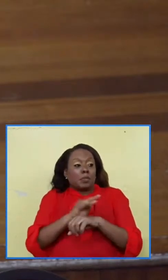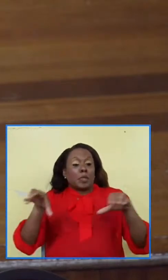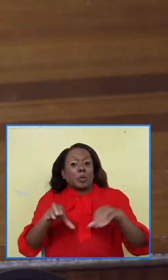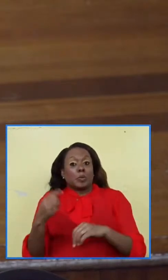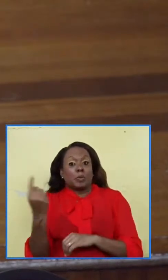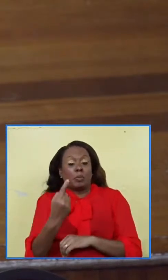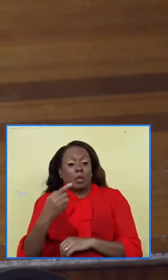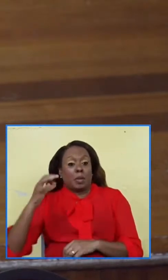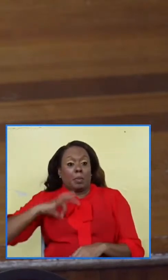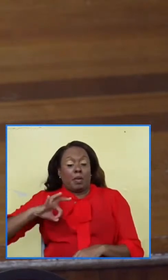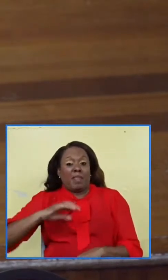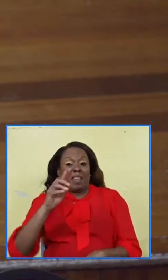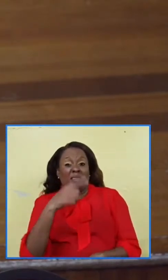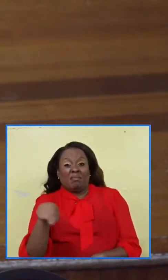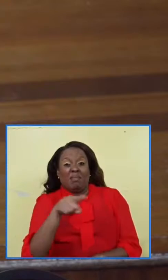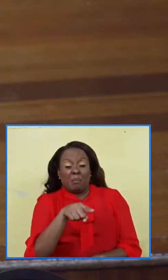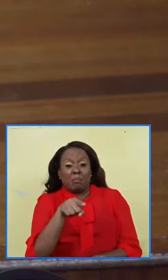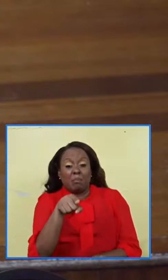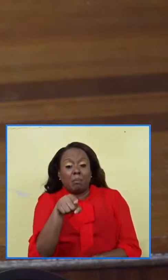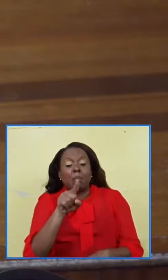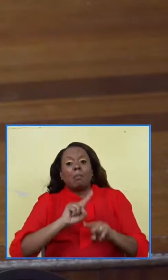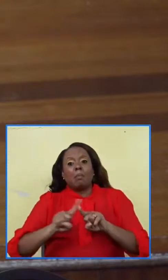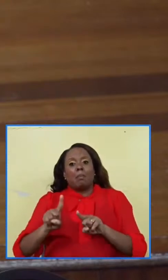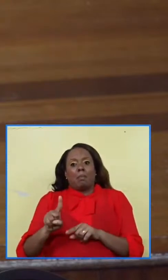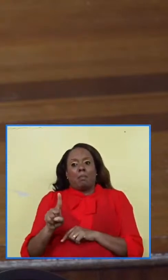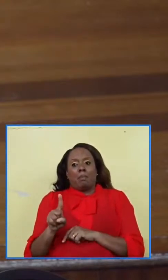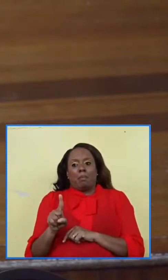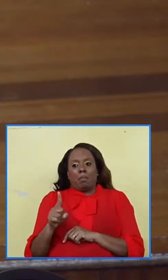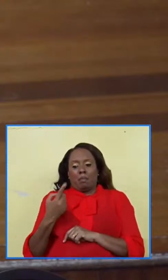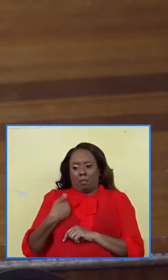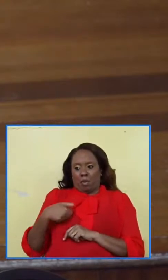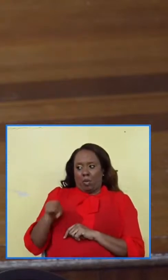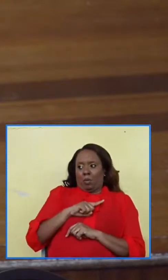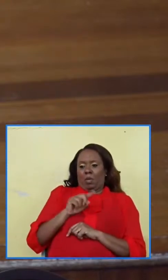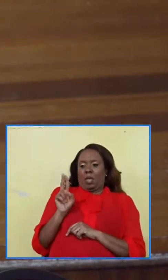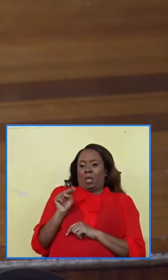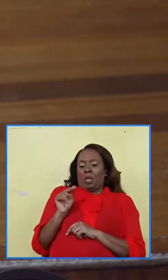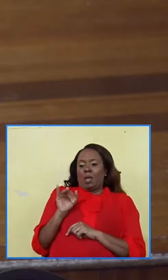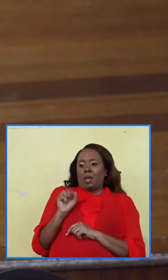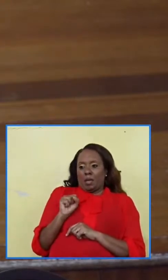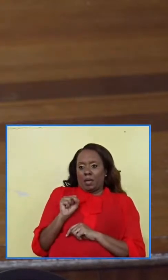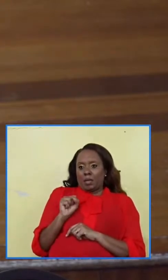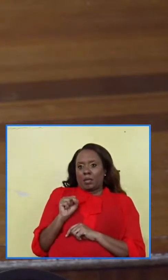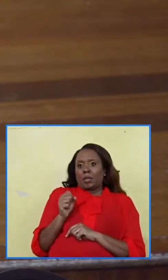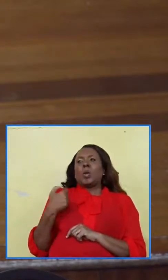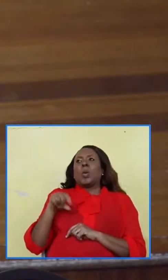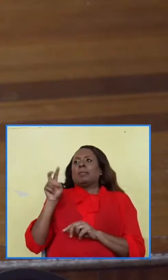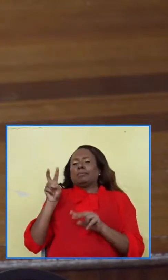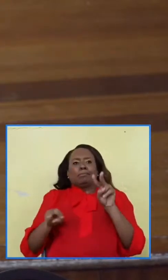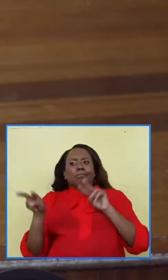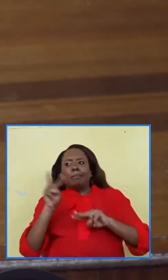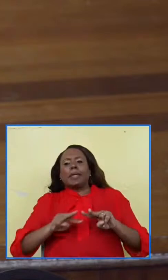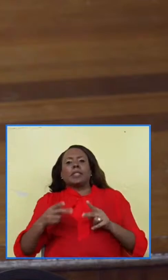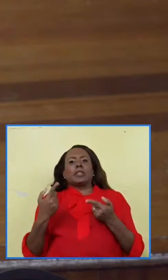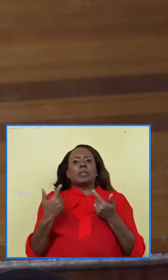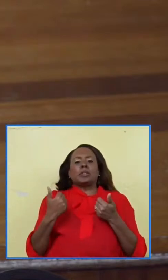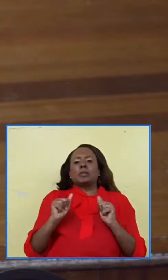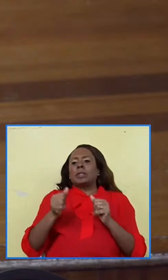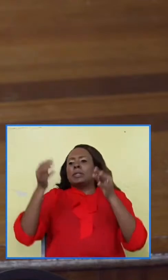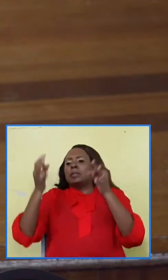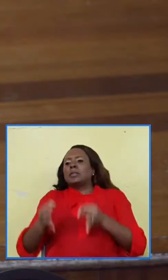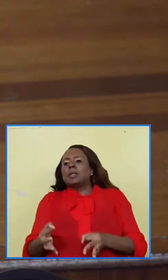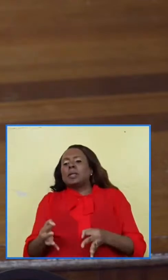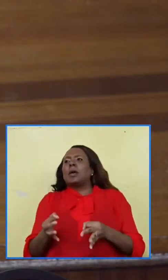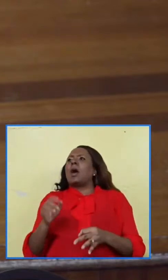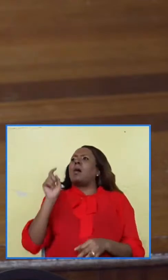that benefits them, yet at the same time, we at the NIS look around and determine that